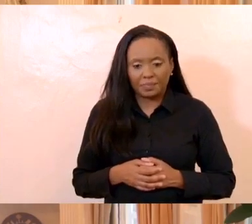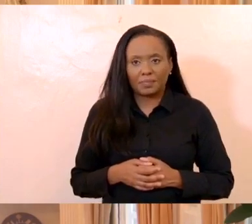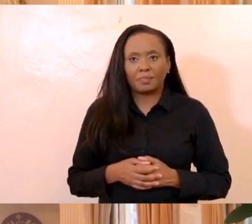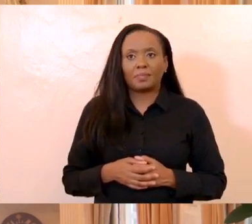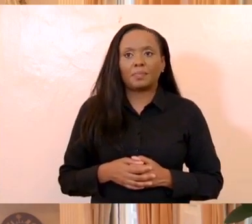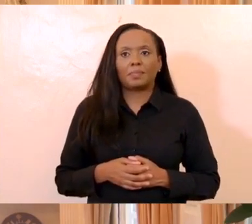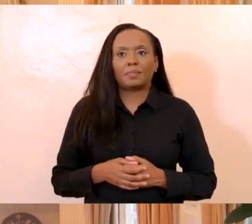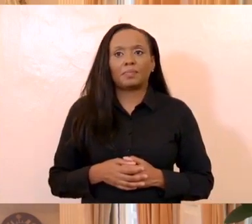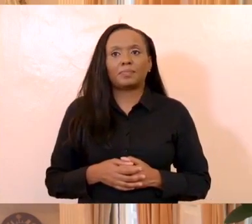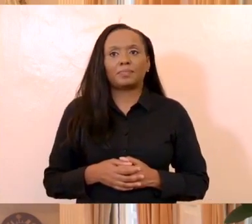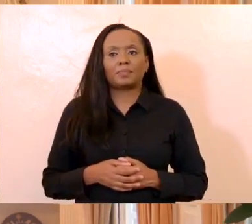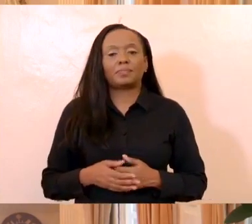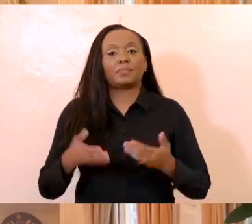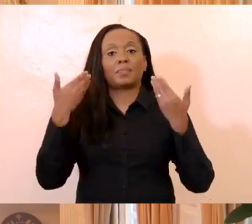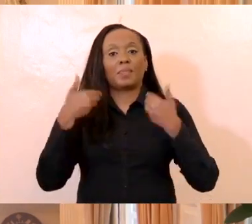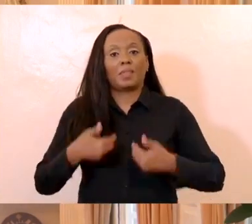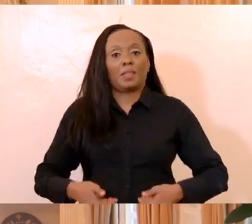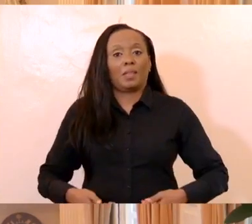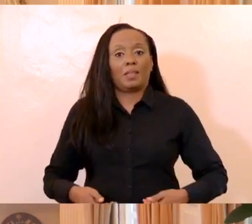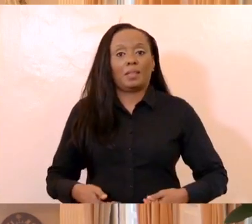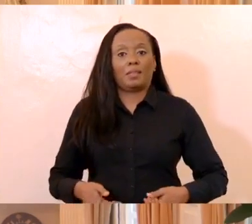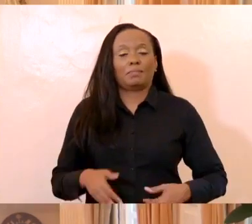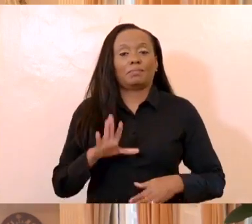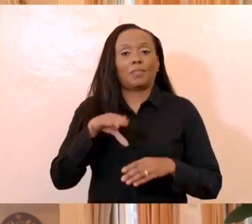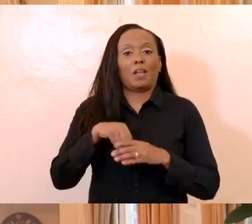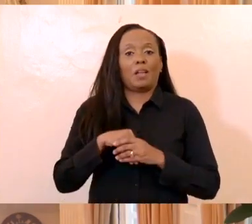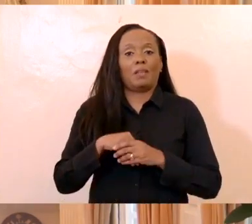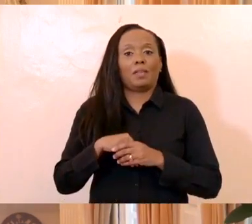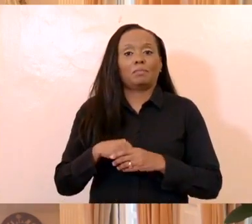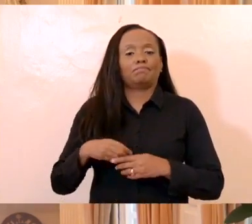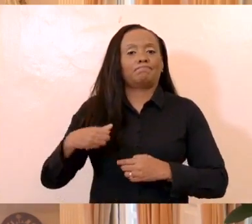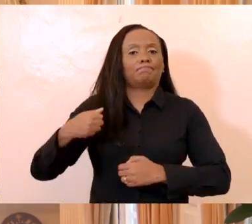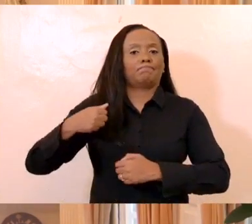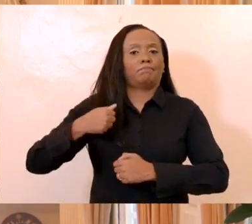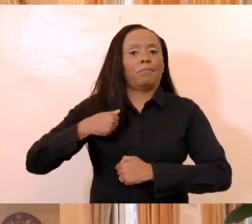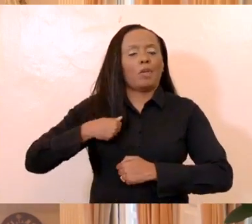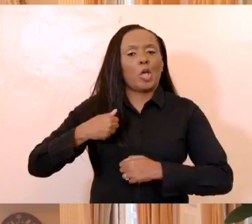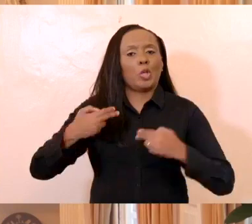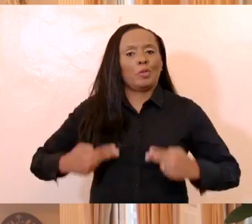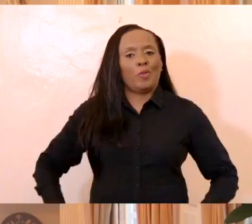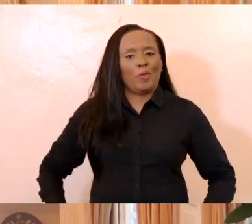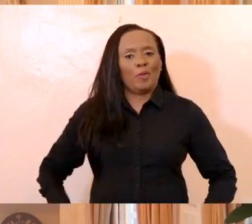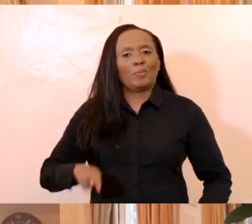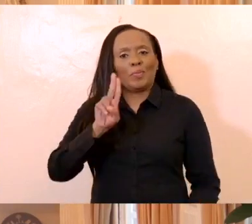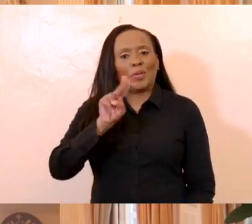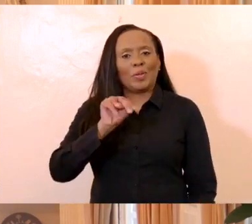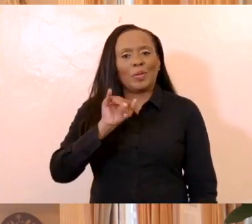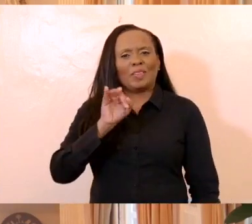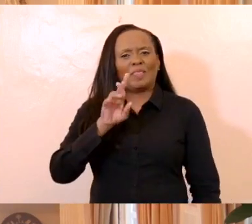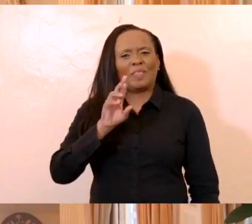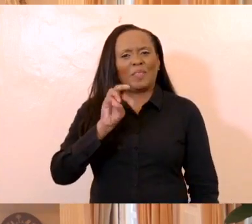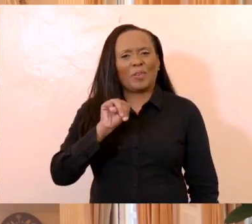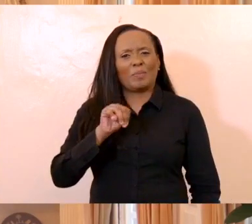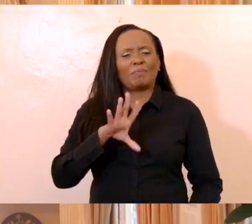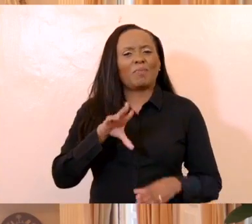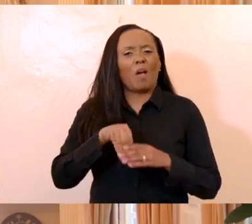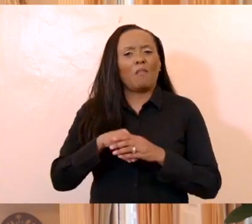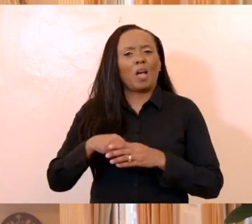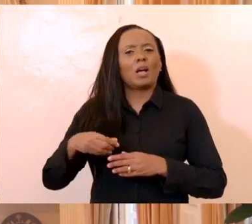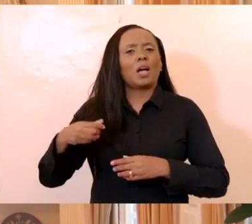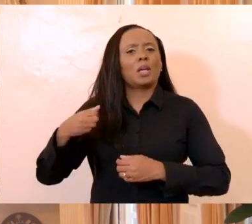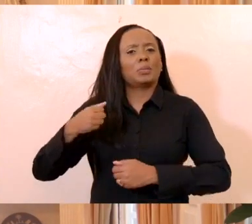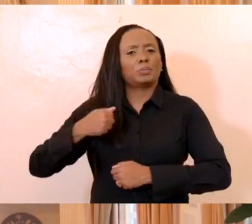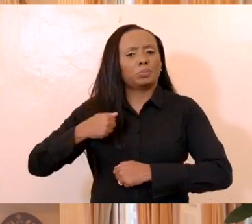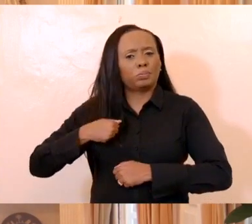uniform for over 3 decades, I know what it is to represent a uniform. And so I say to those